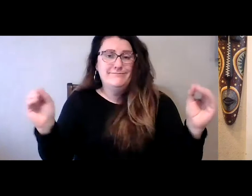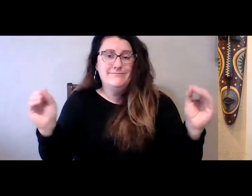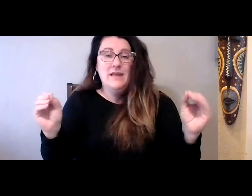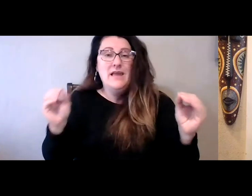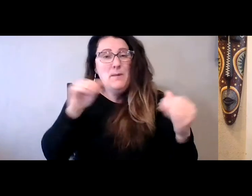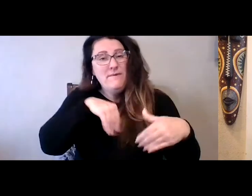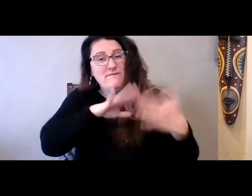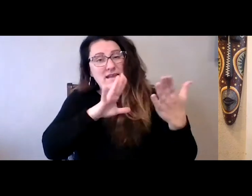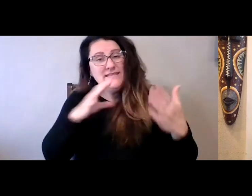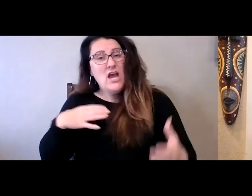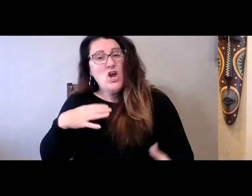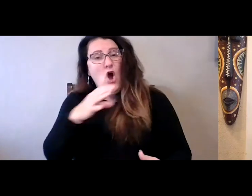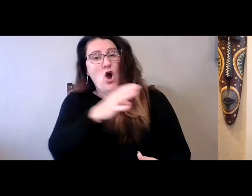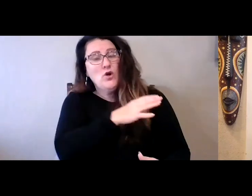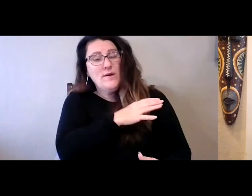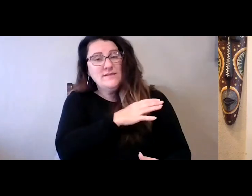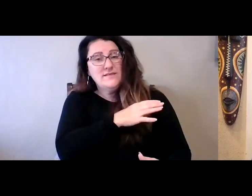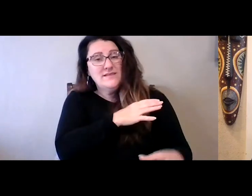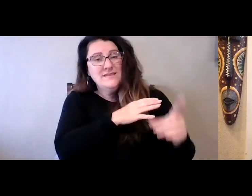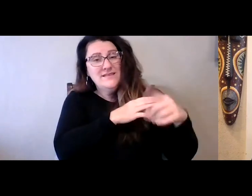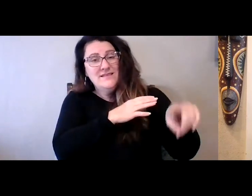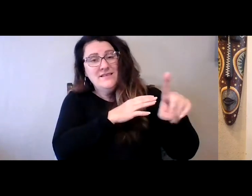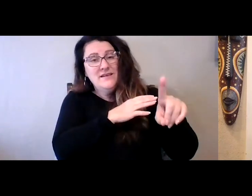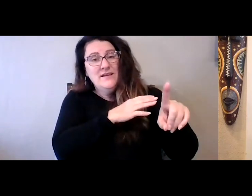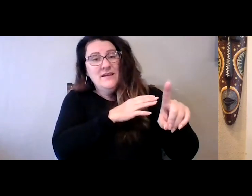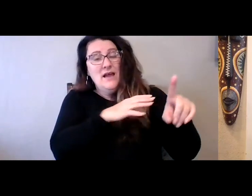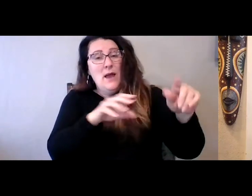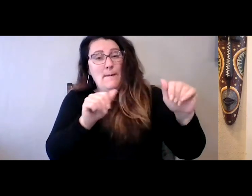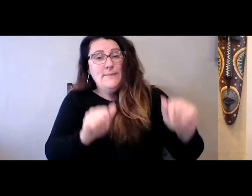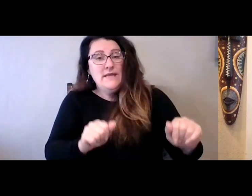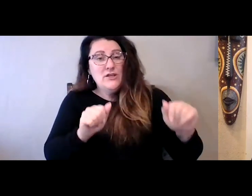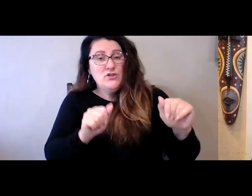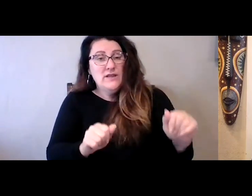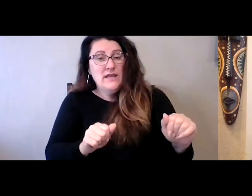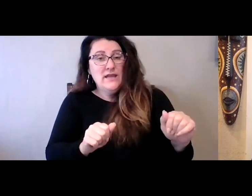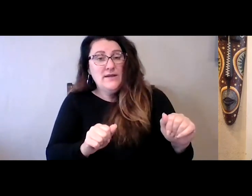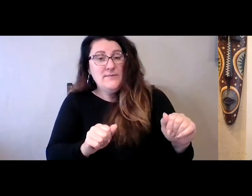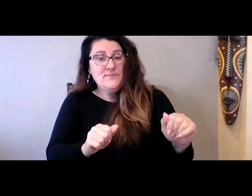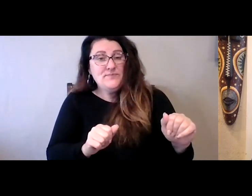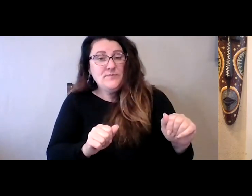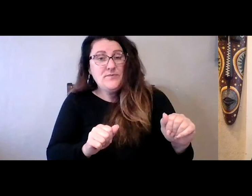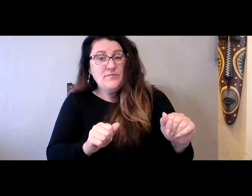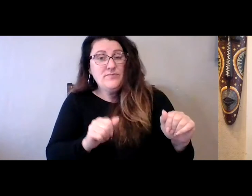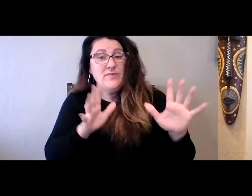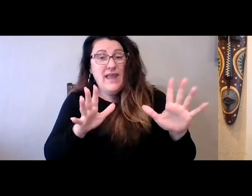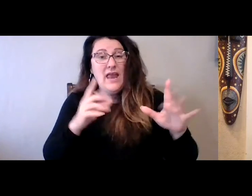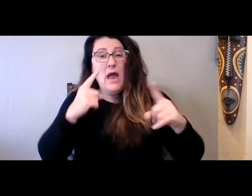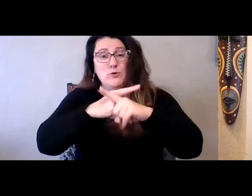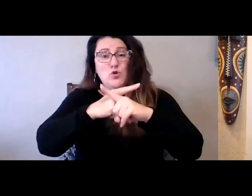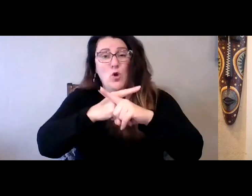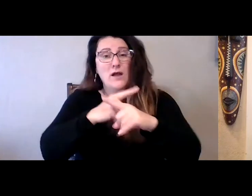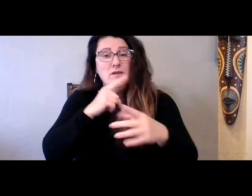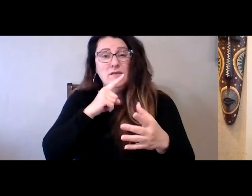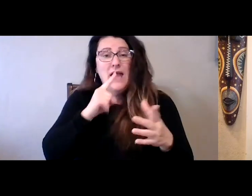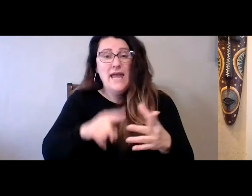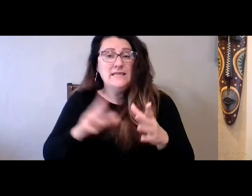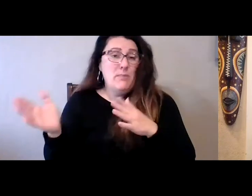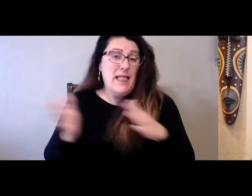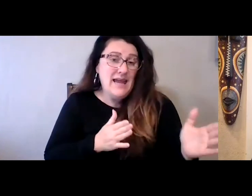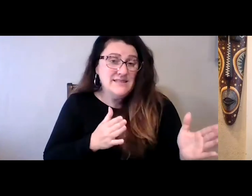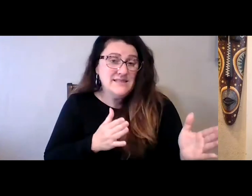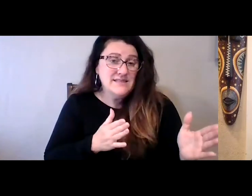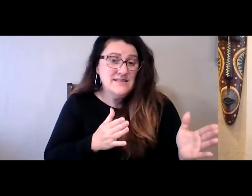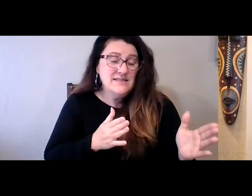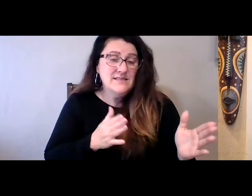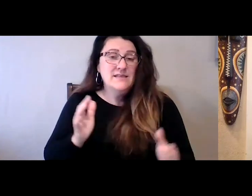a Congress in which there, potentially will be able to obstruct much of what he wants to do. It will be